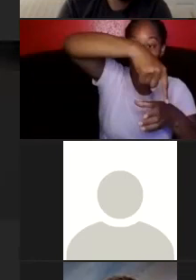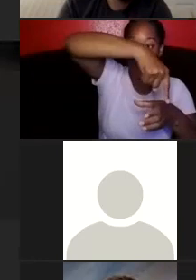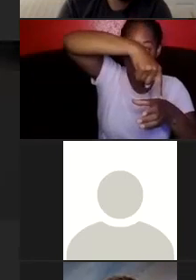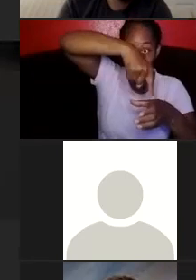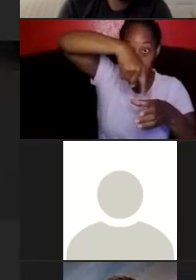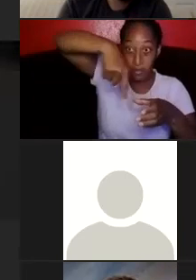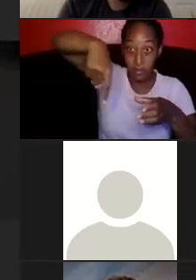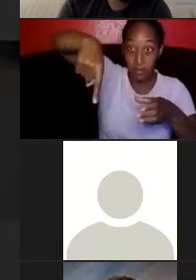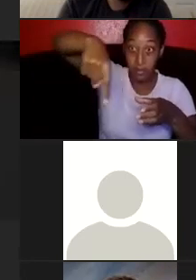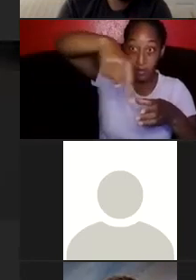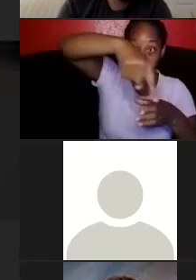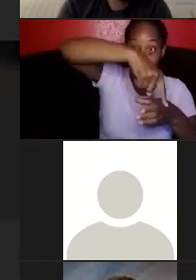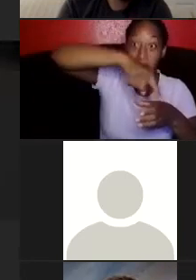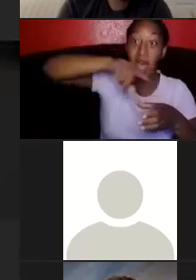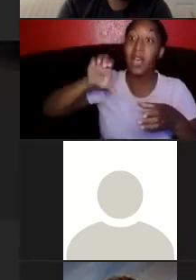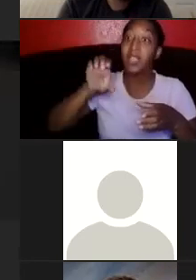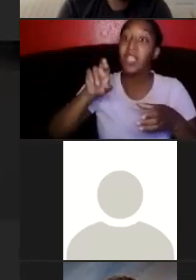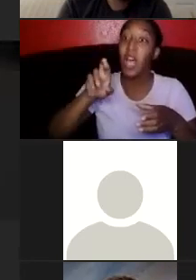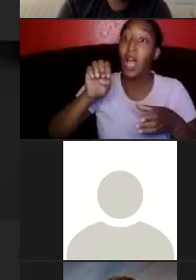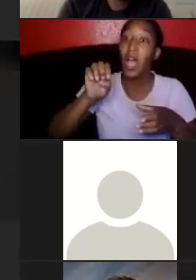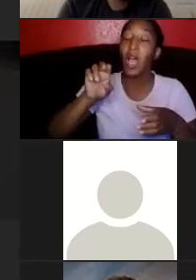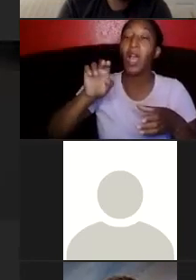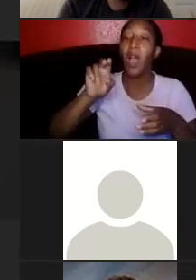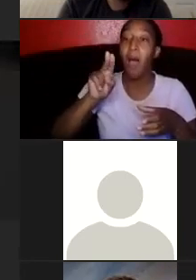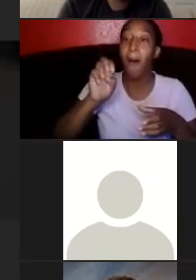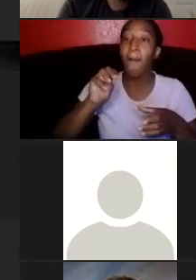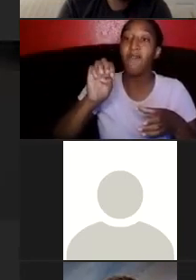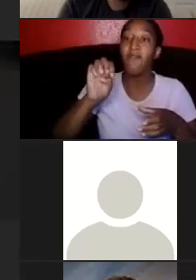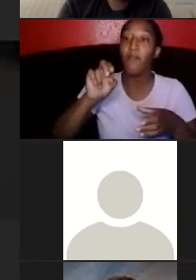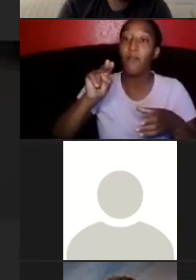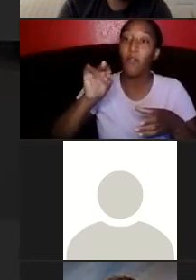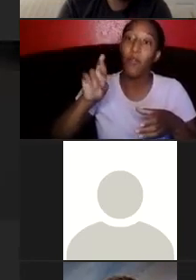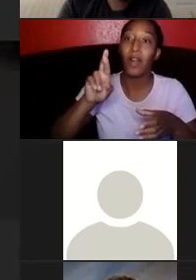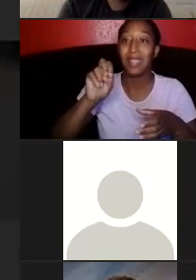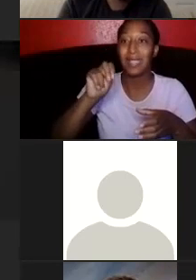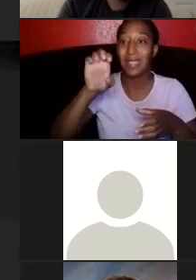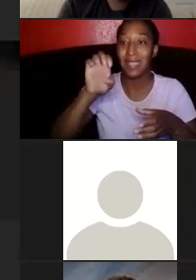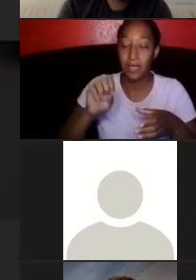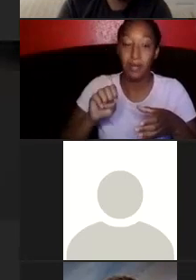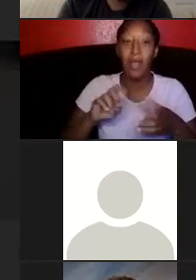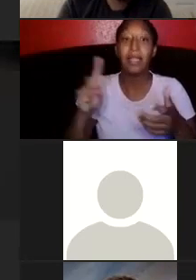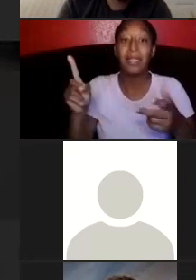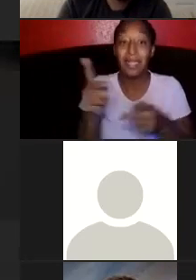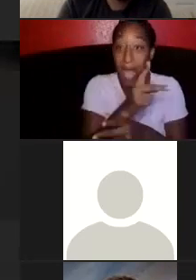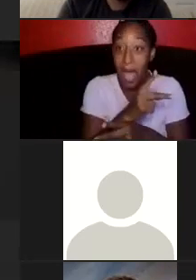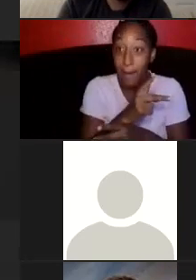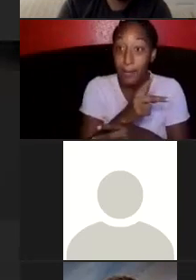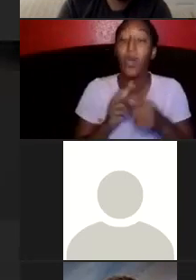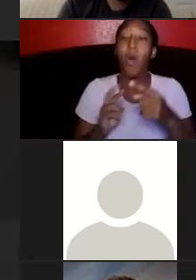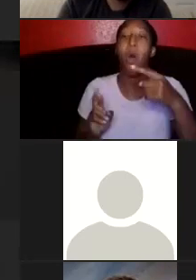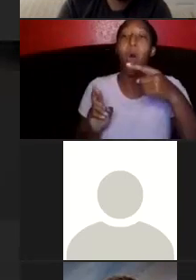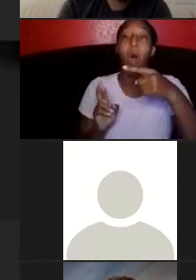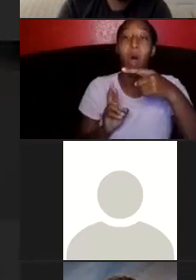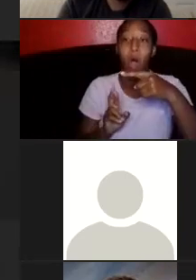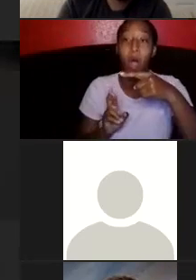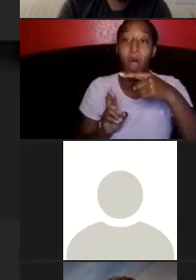take? That's the period t. So 2 times pi times r. R is